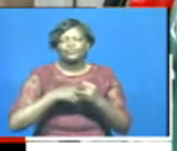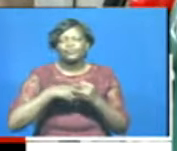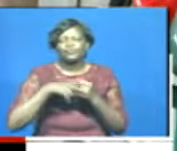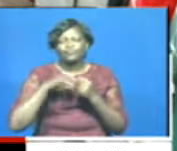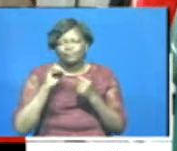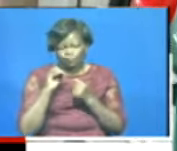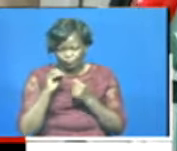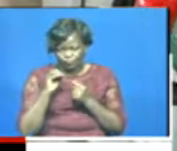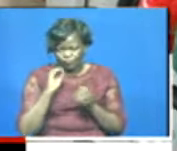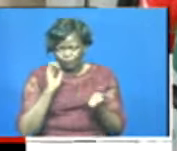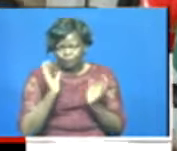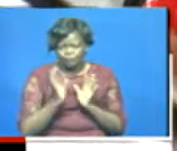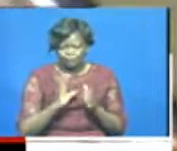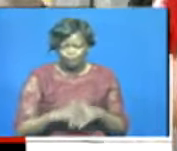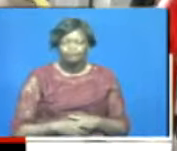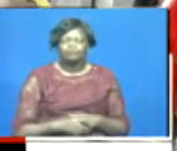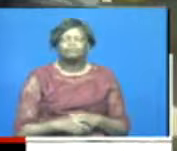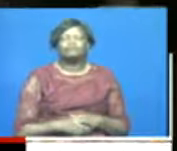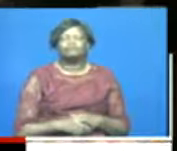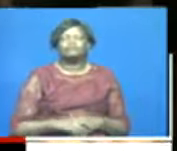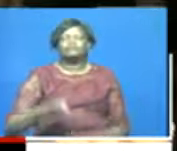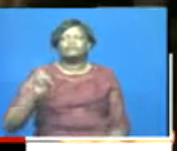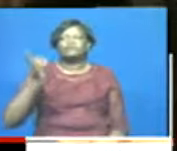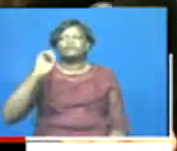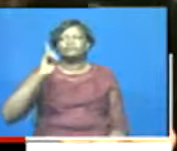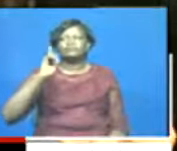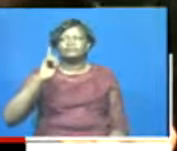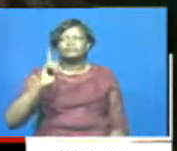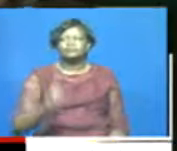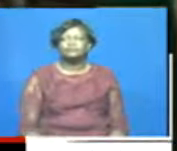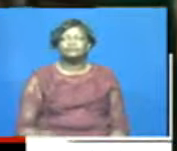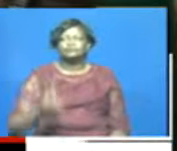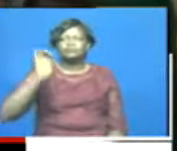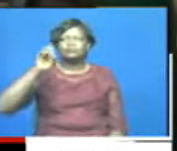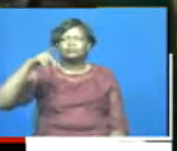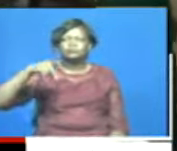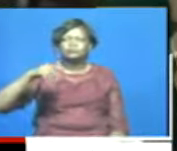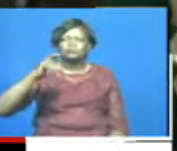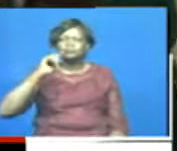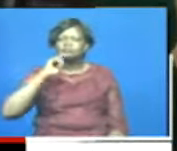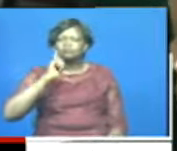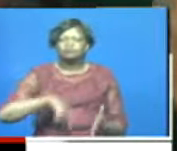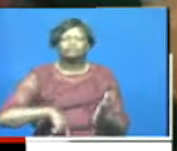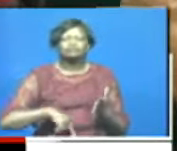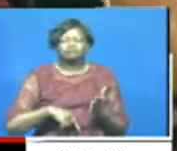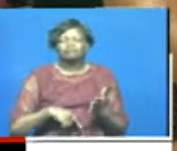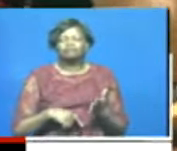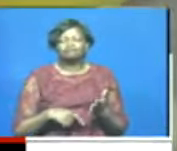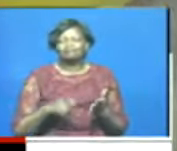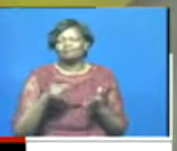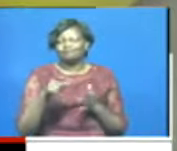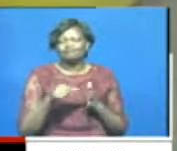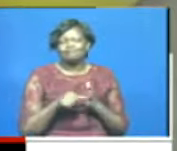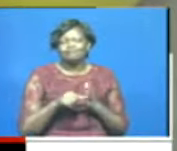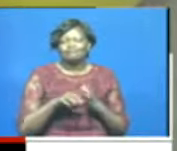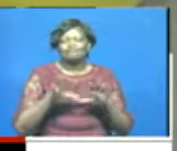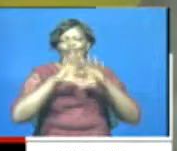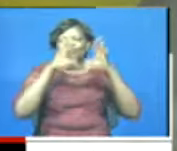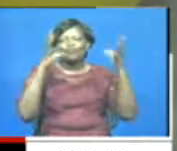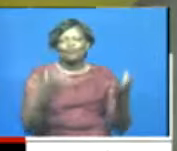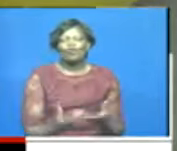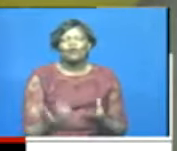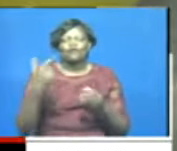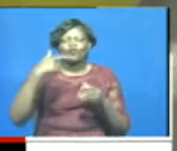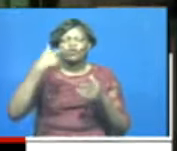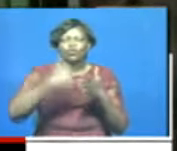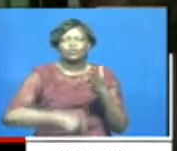and 37 cents in Nairobi. EPRA is blaming the costly fuel on prevailing global fuel prices that have